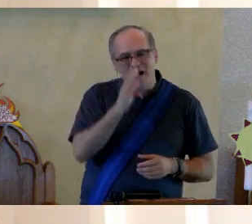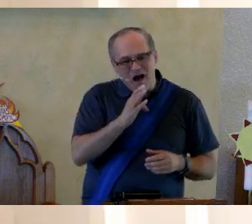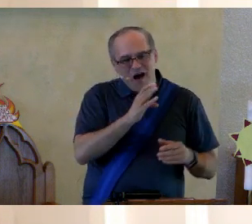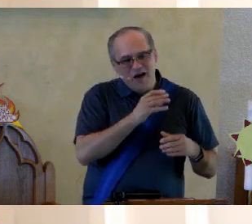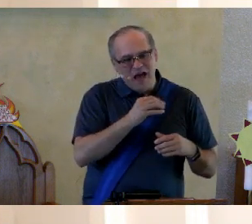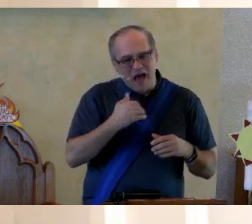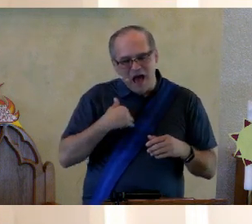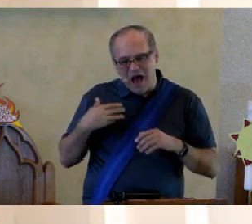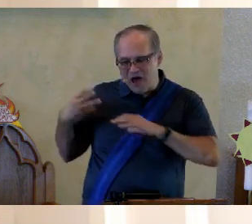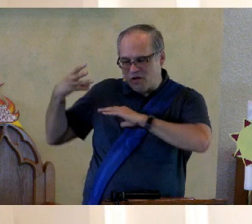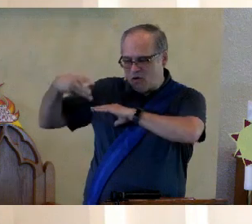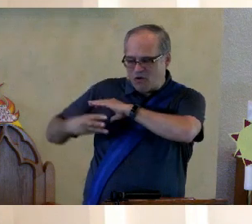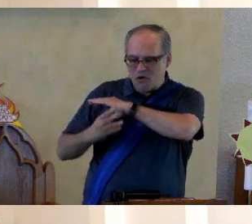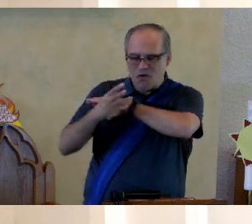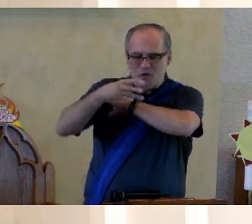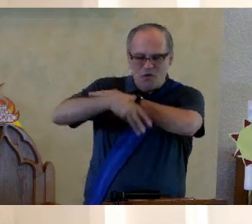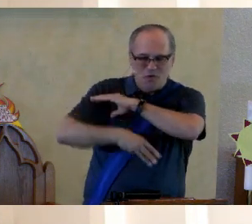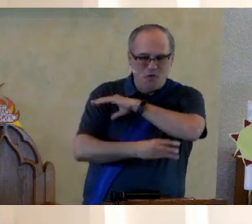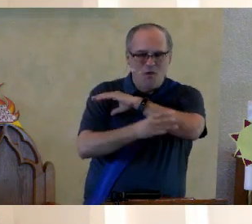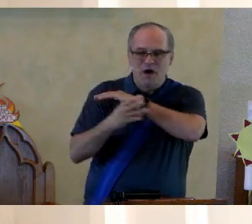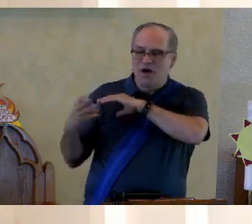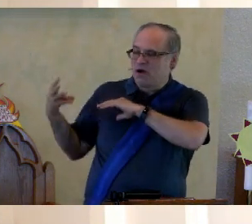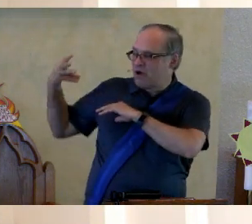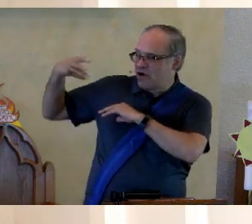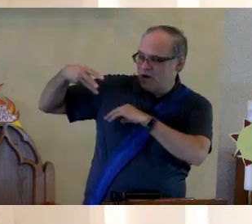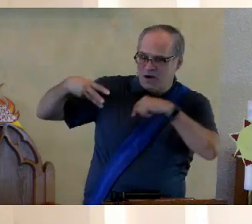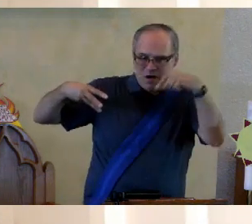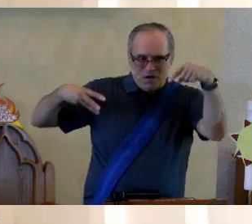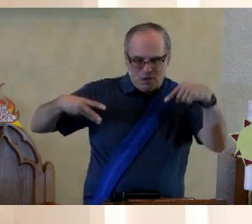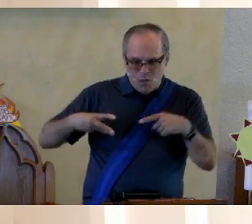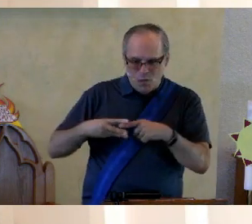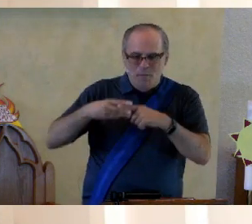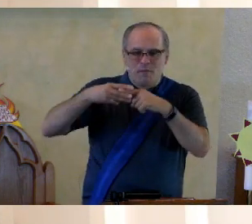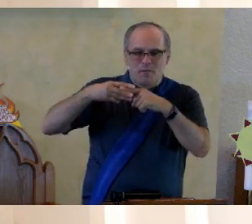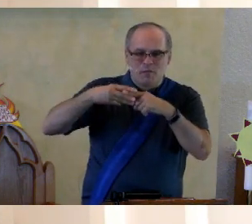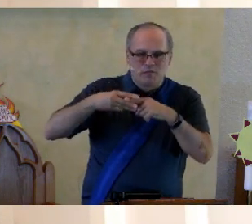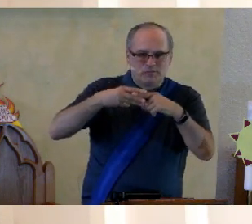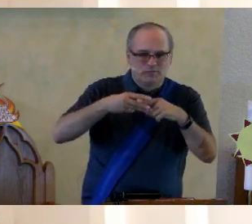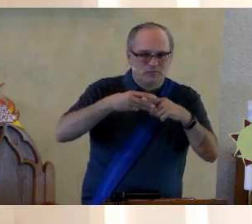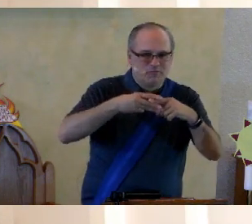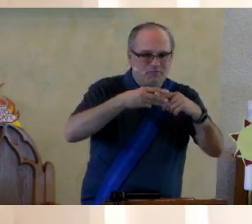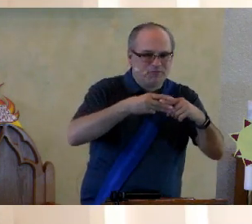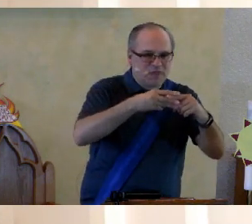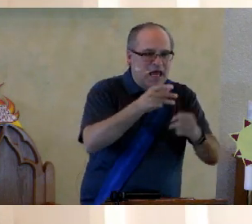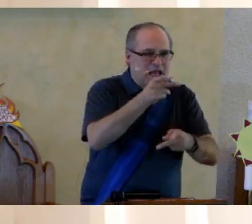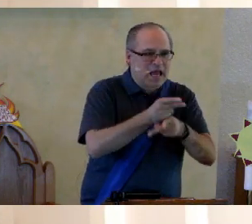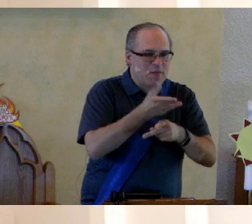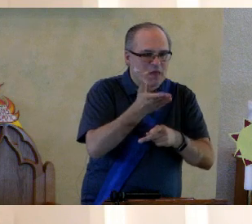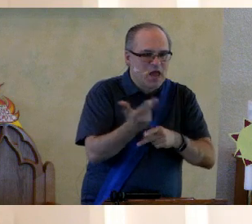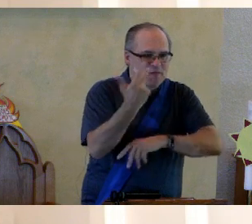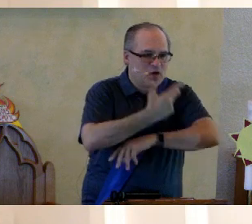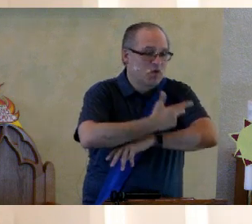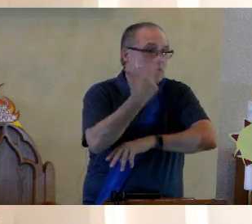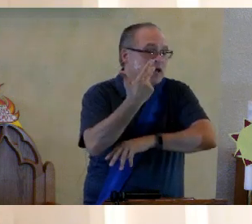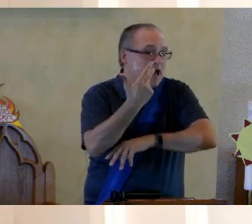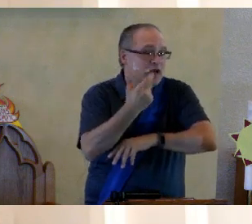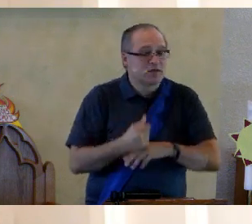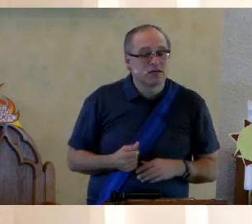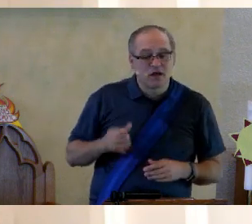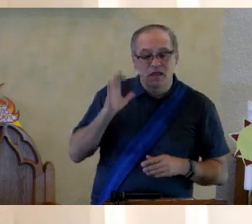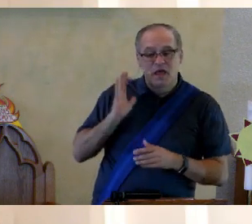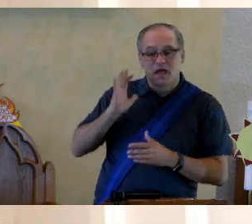whole, and that fish held onto him for 3 days and three nights. At the time, the Hebrews believed that resurrection